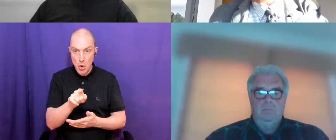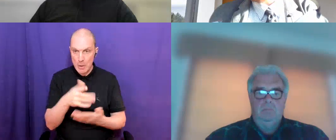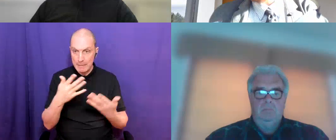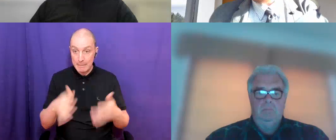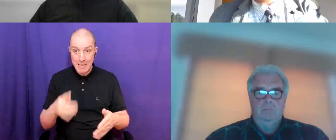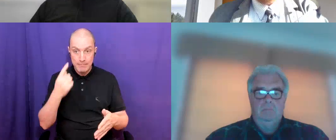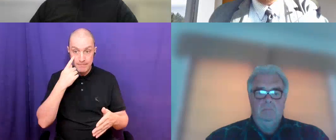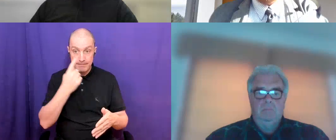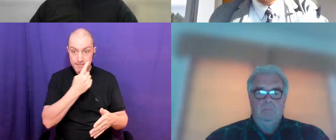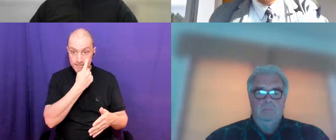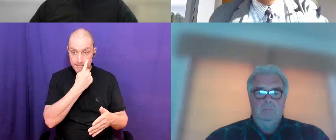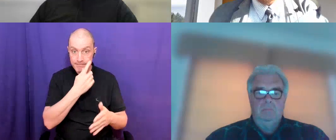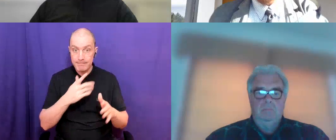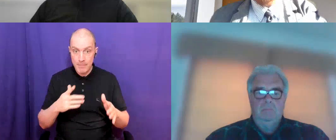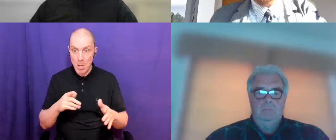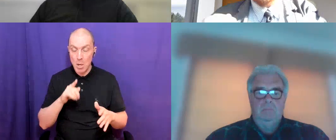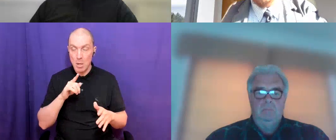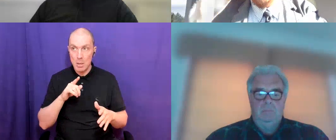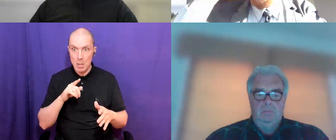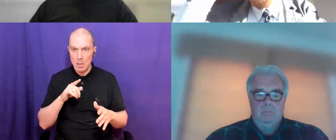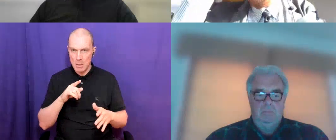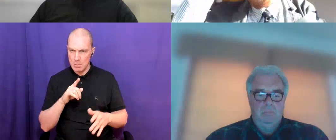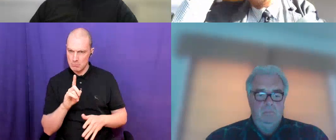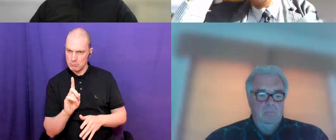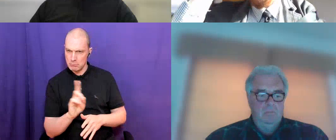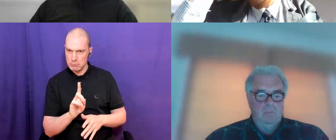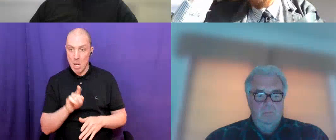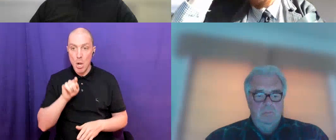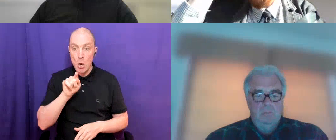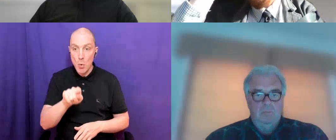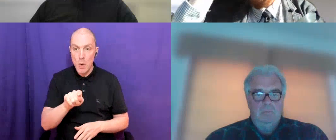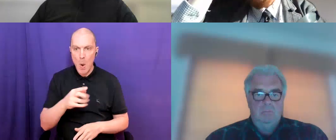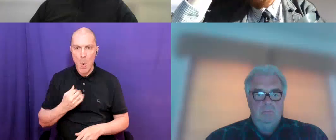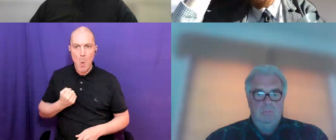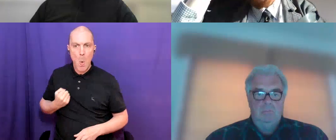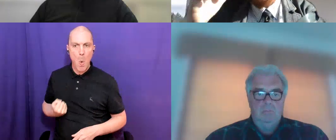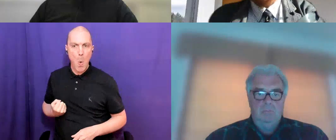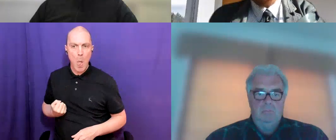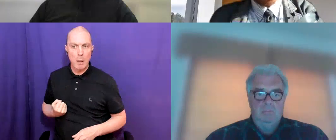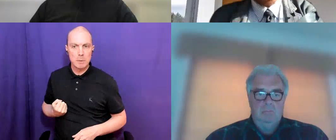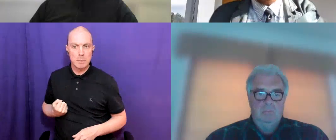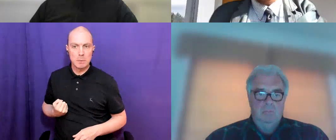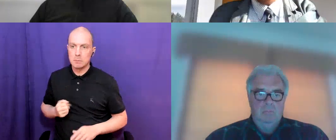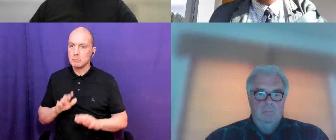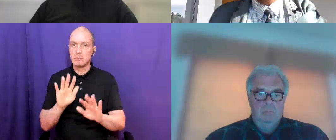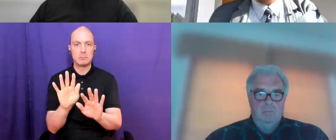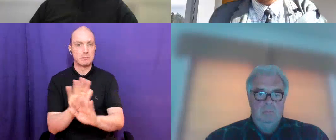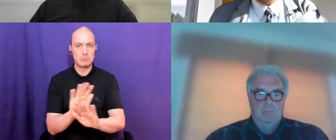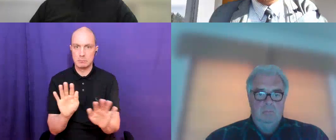that process, please do not wait to the end of the night, or the end of the session, should I say, when